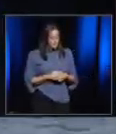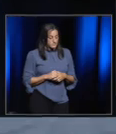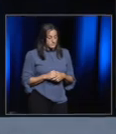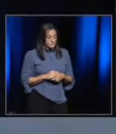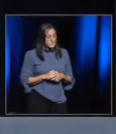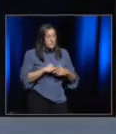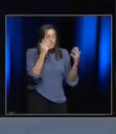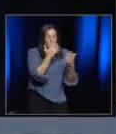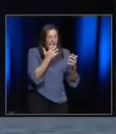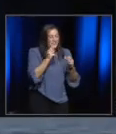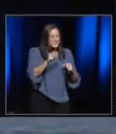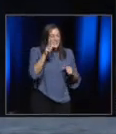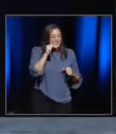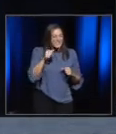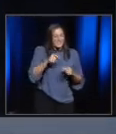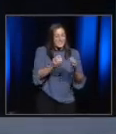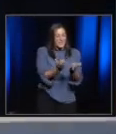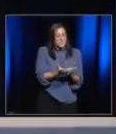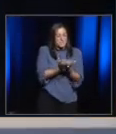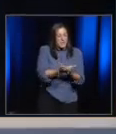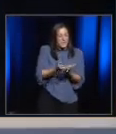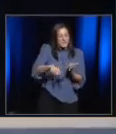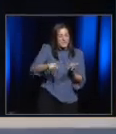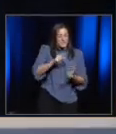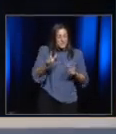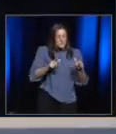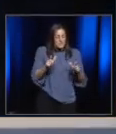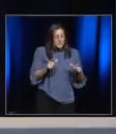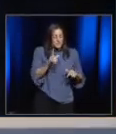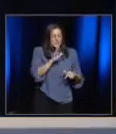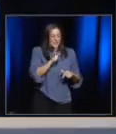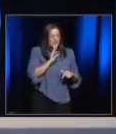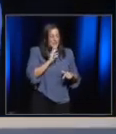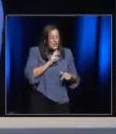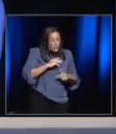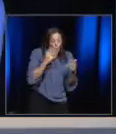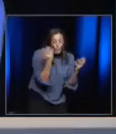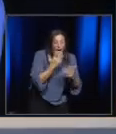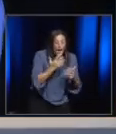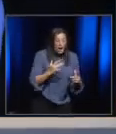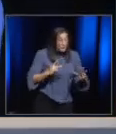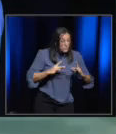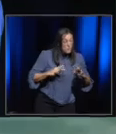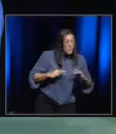Whoa! Wow, sync leap. How cool is that? It was very cool.